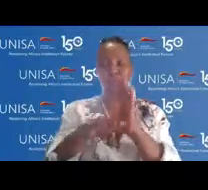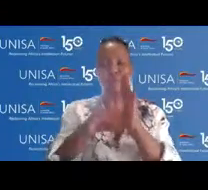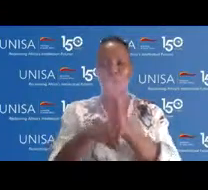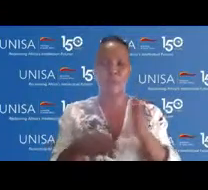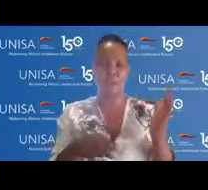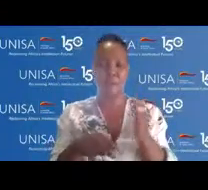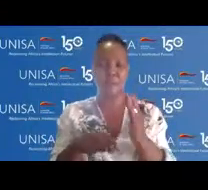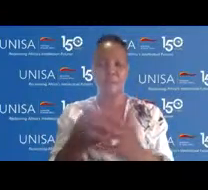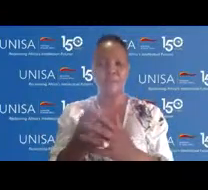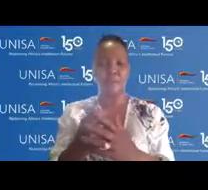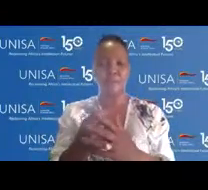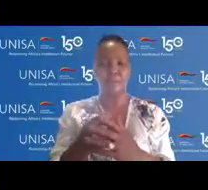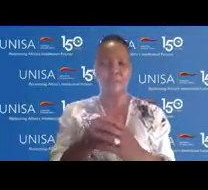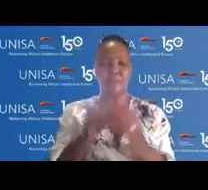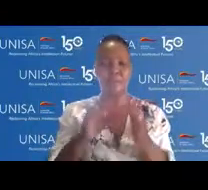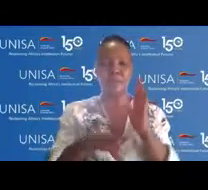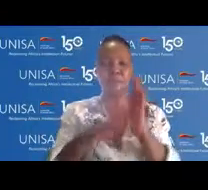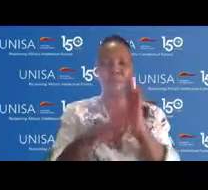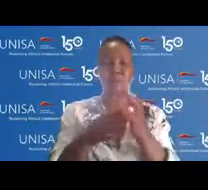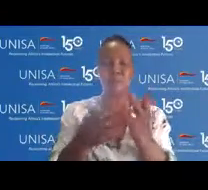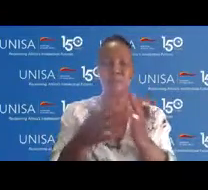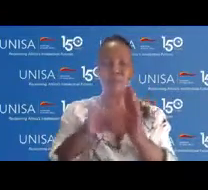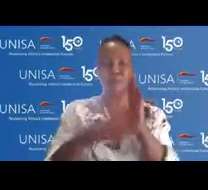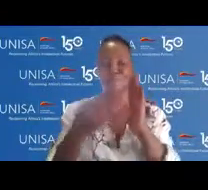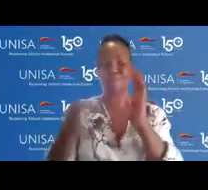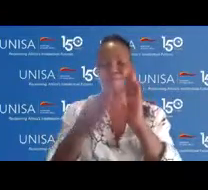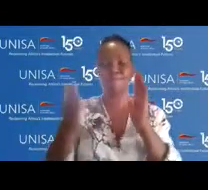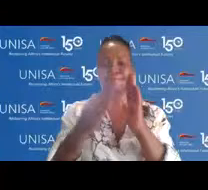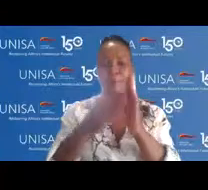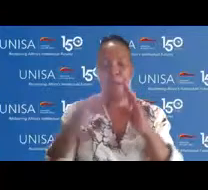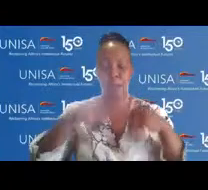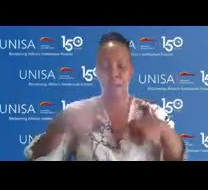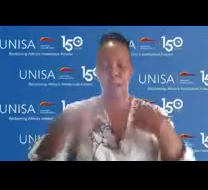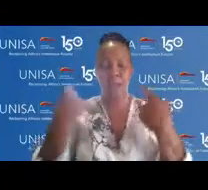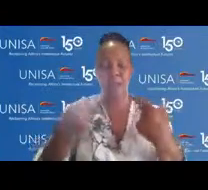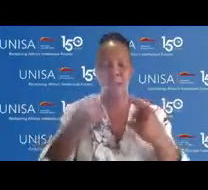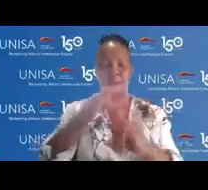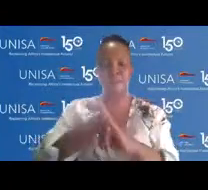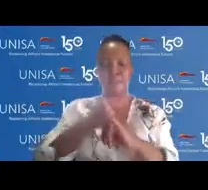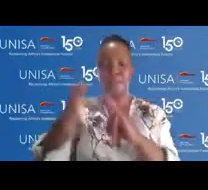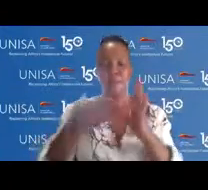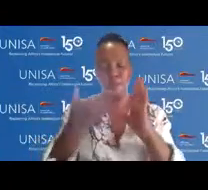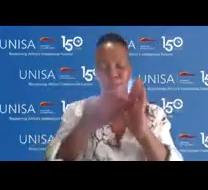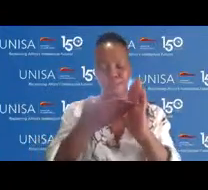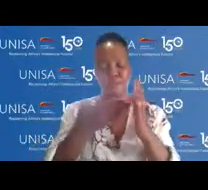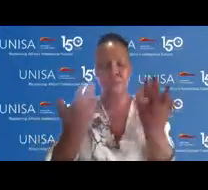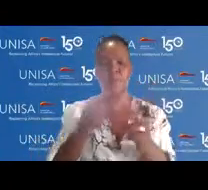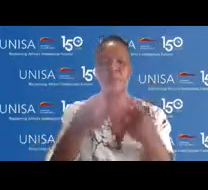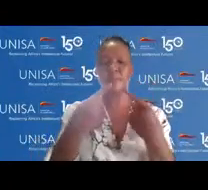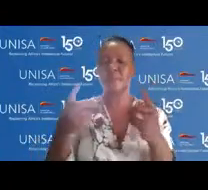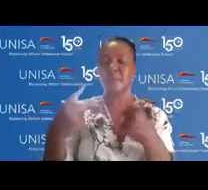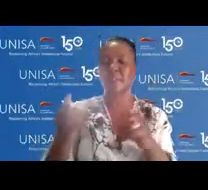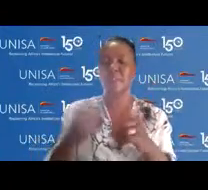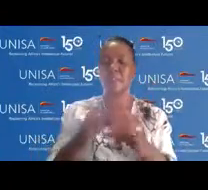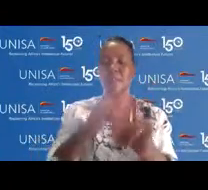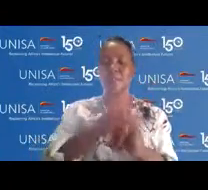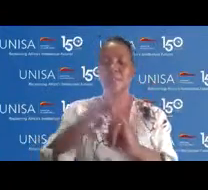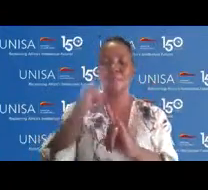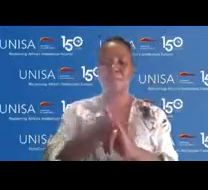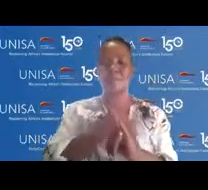there's a chatbot and a live chat. Very interesting. Now, what's the difference between a chatbot and a live